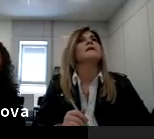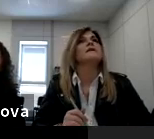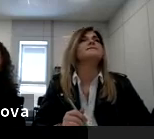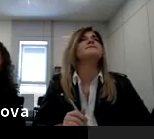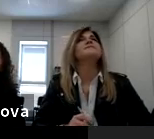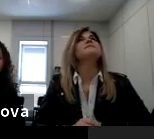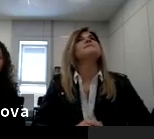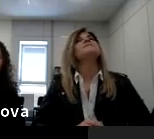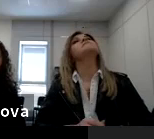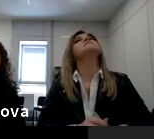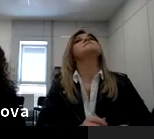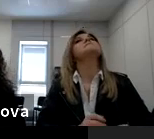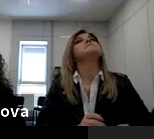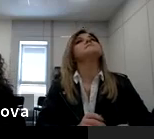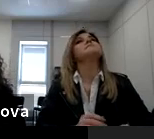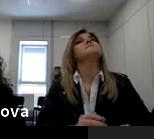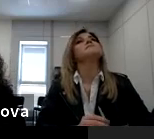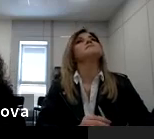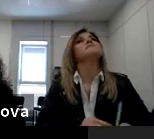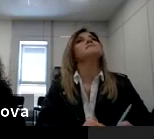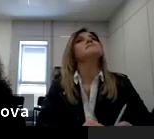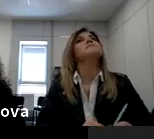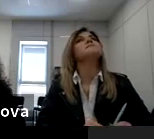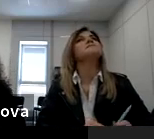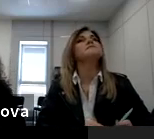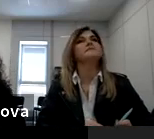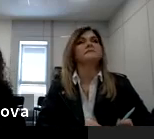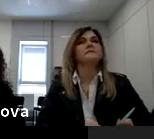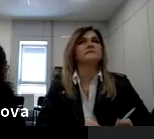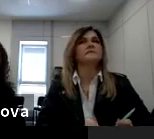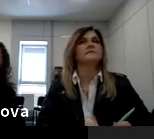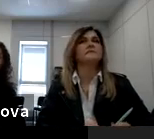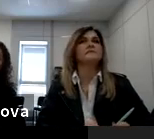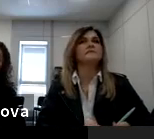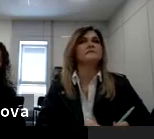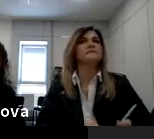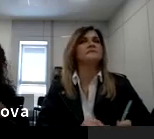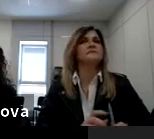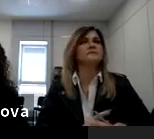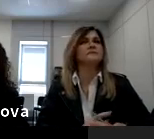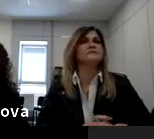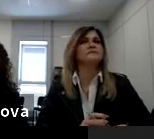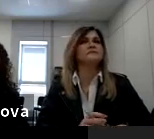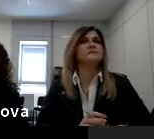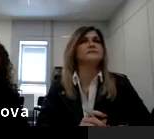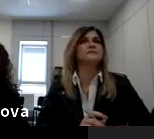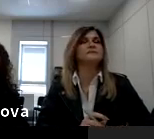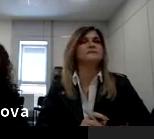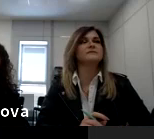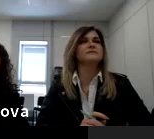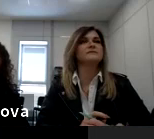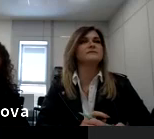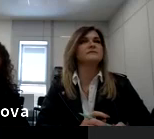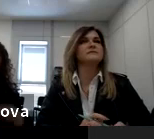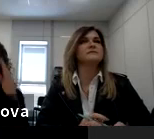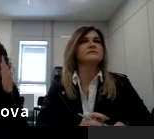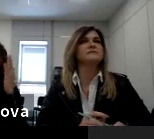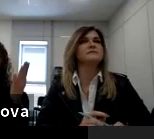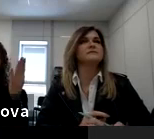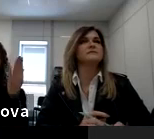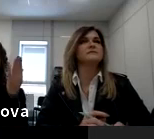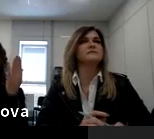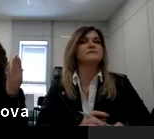Okay, next one, it's middle power projector for flood lighting. It's